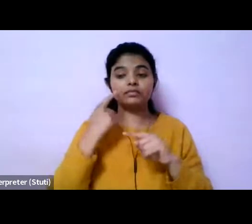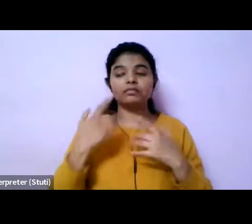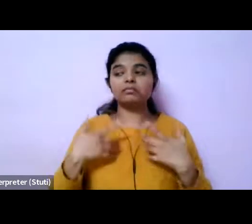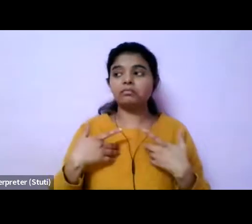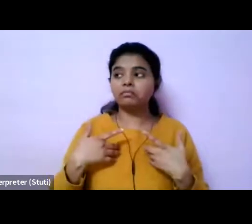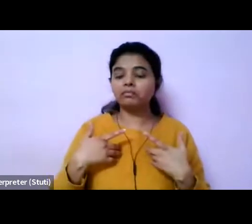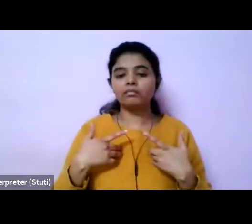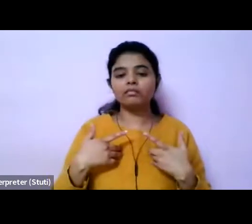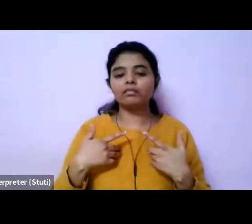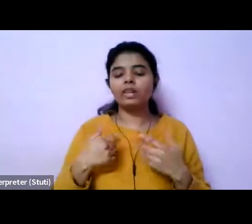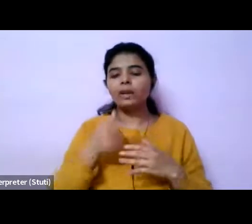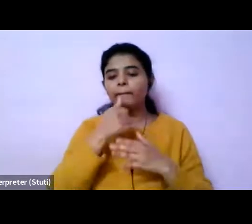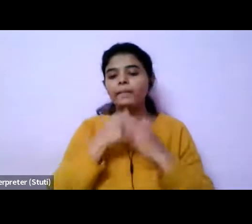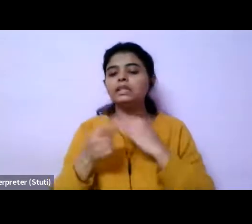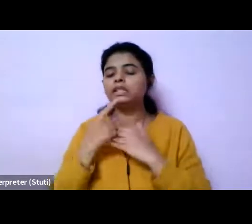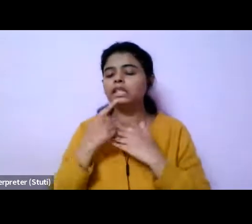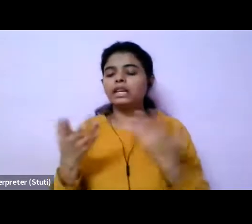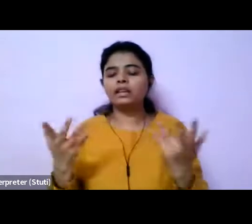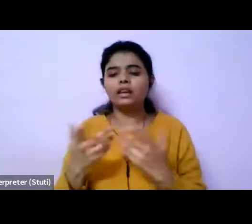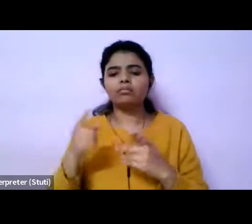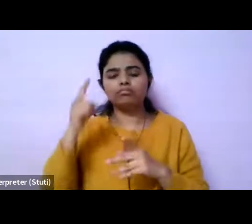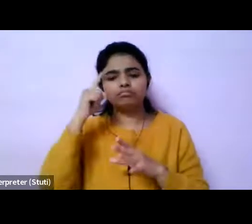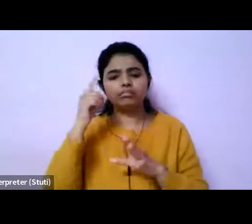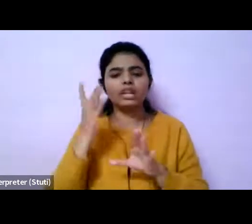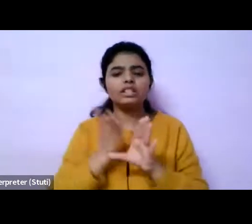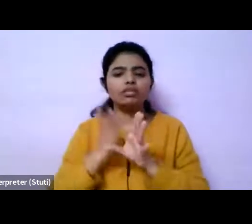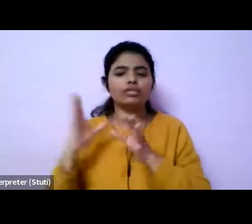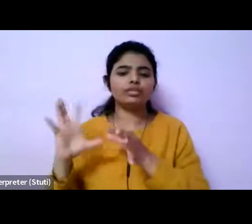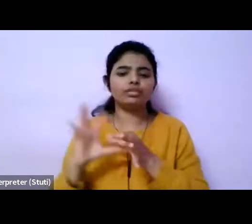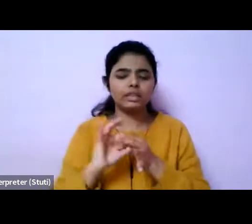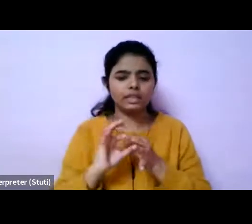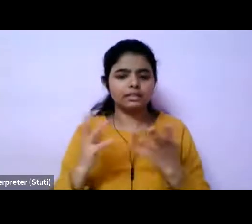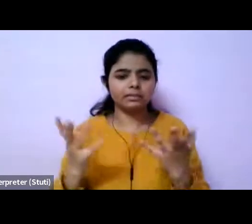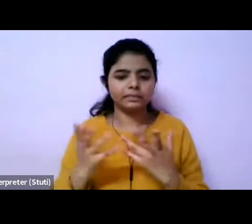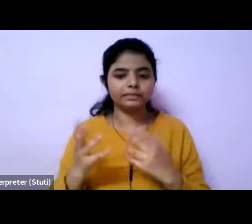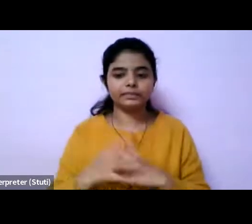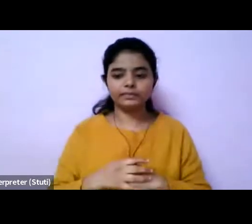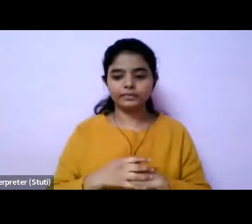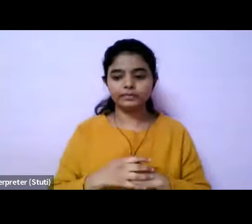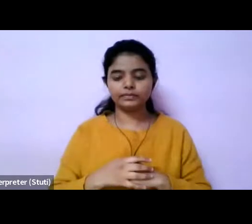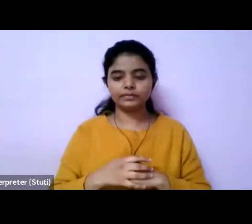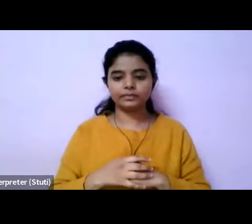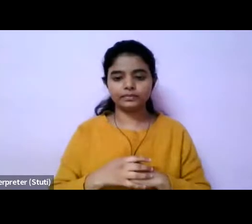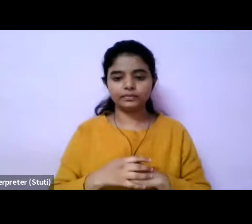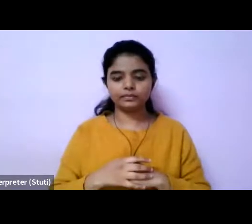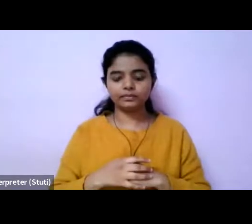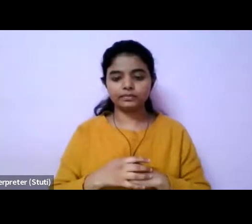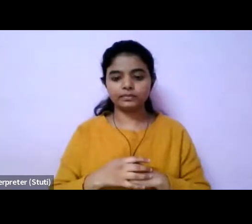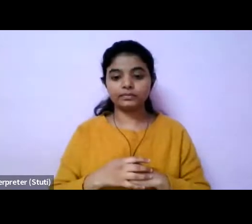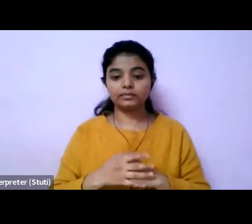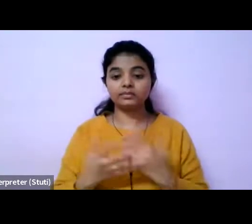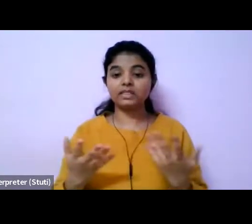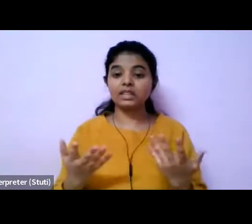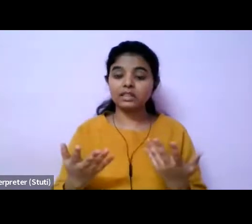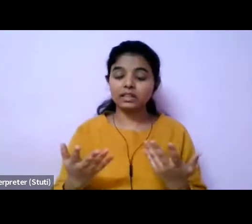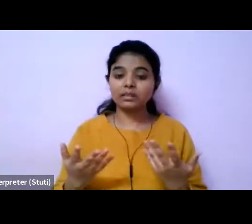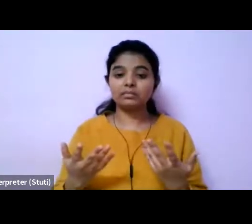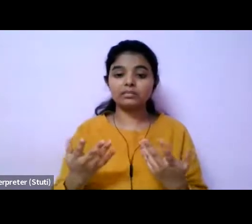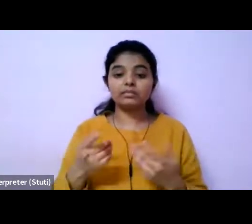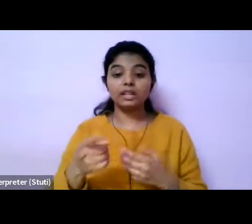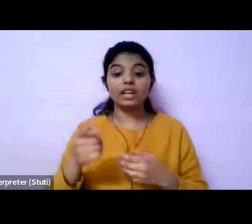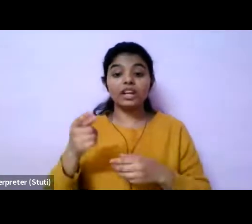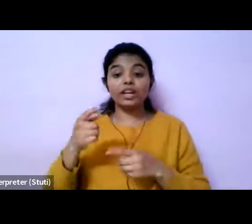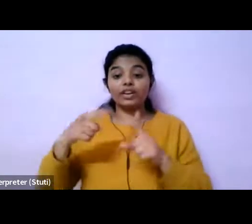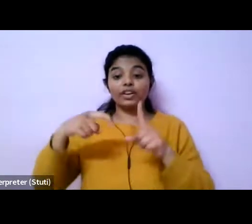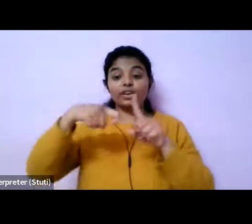attempt towards a psychological redemption worked out through an overtly somatic framework. The kidney,